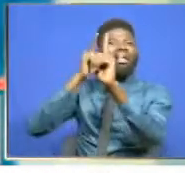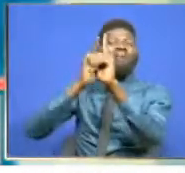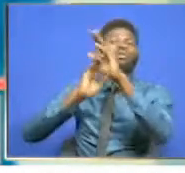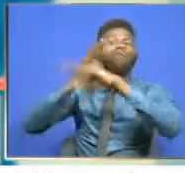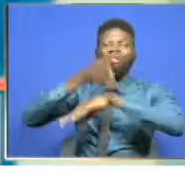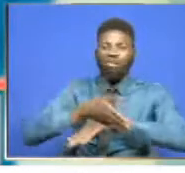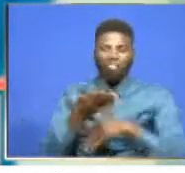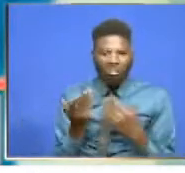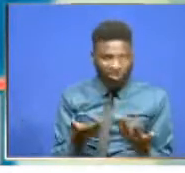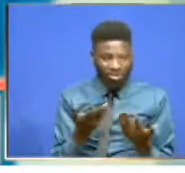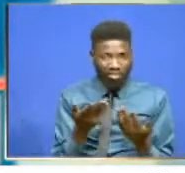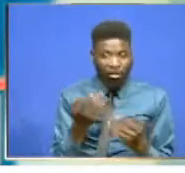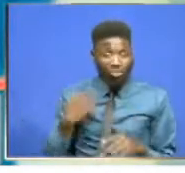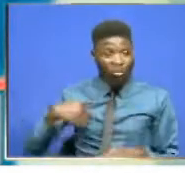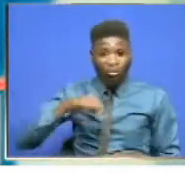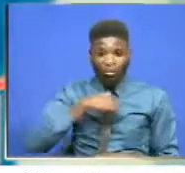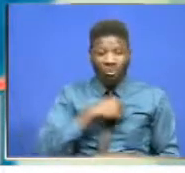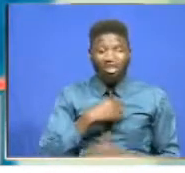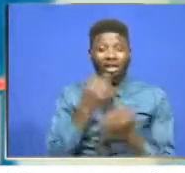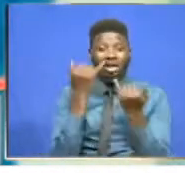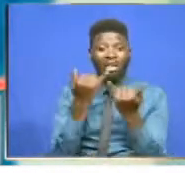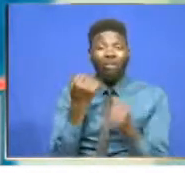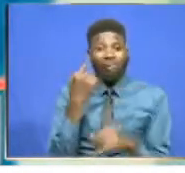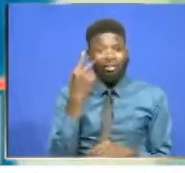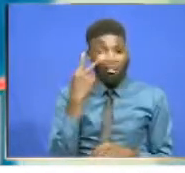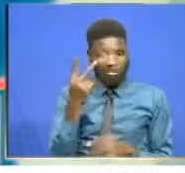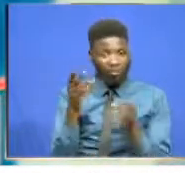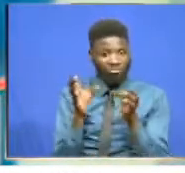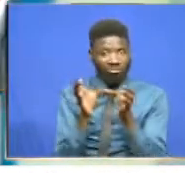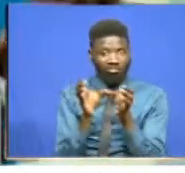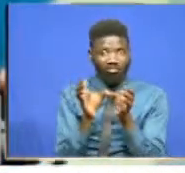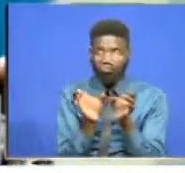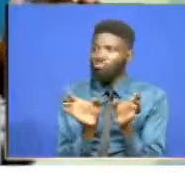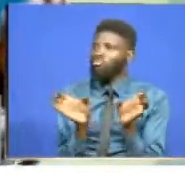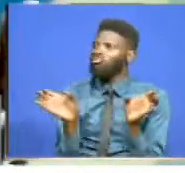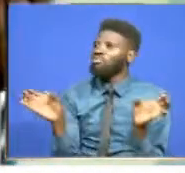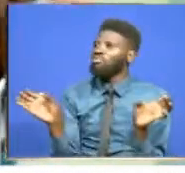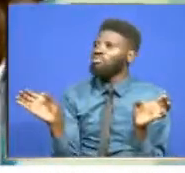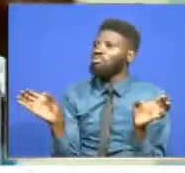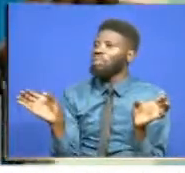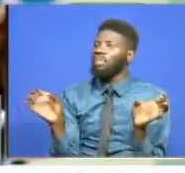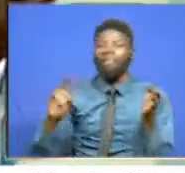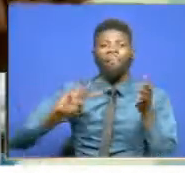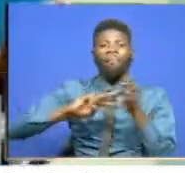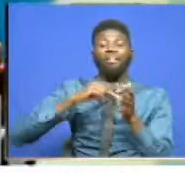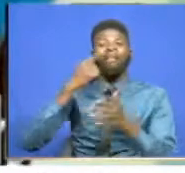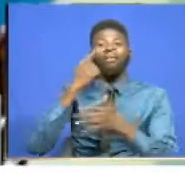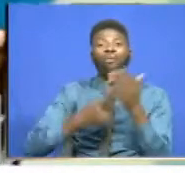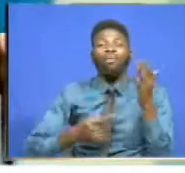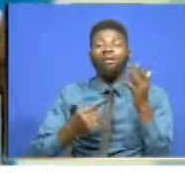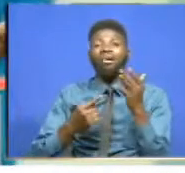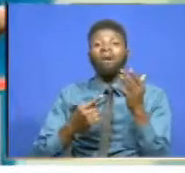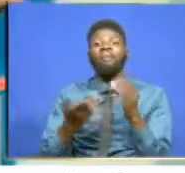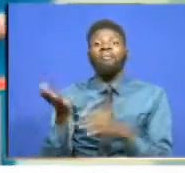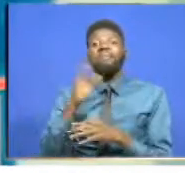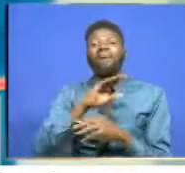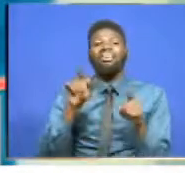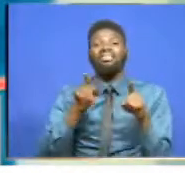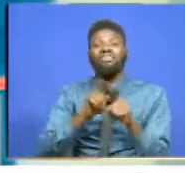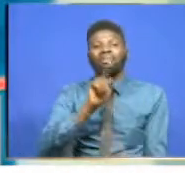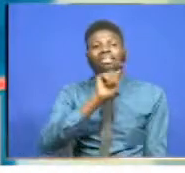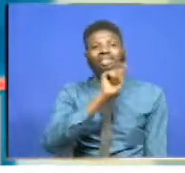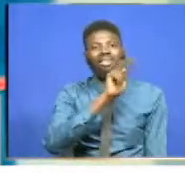that we are seeing apart is really walking back to a TNA URP